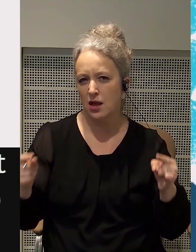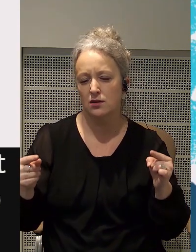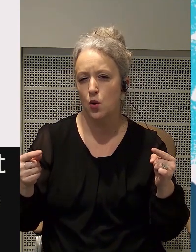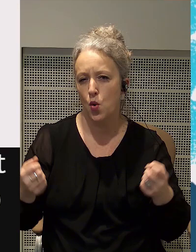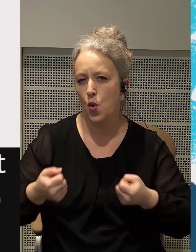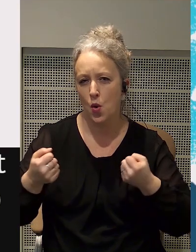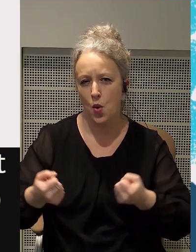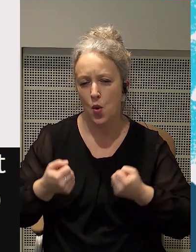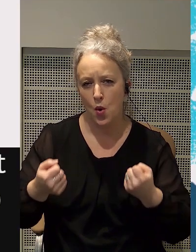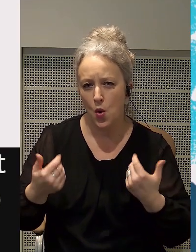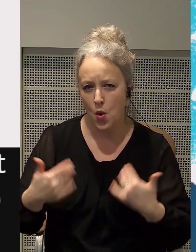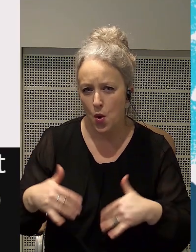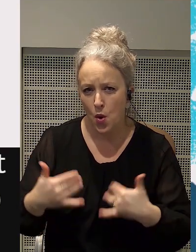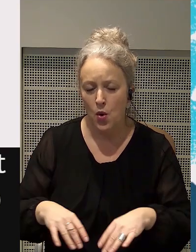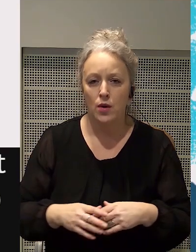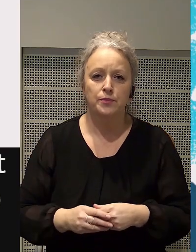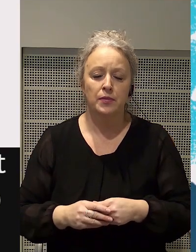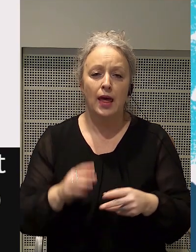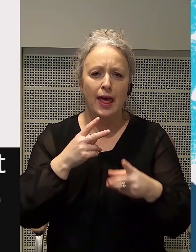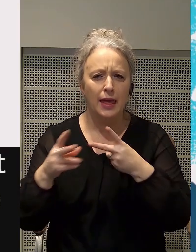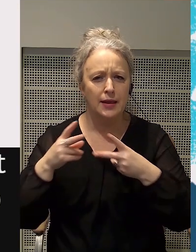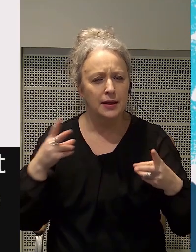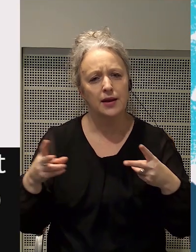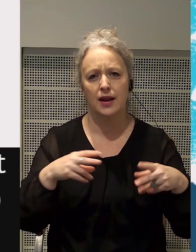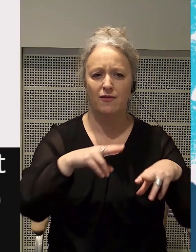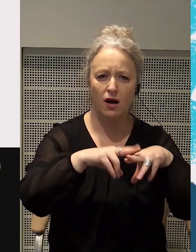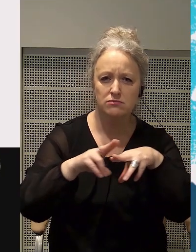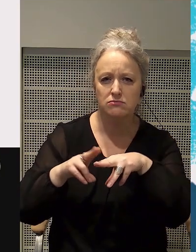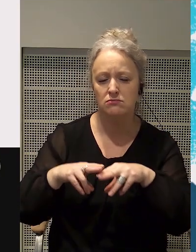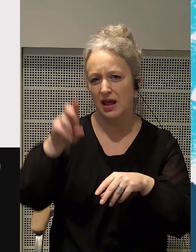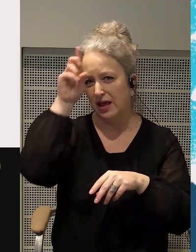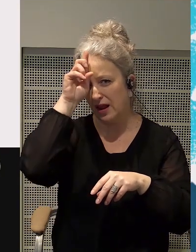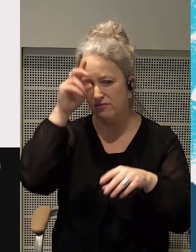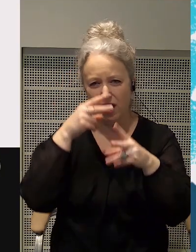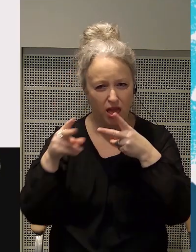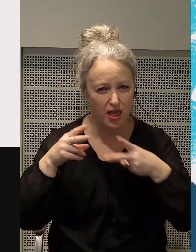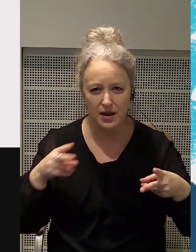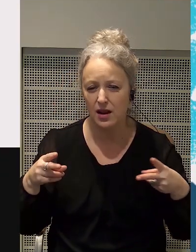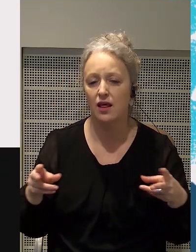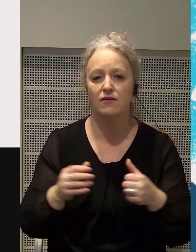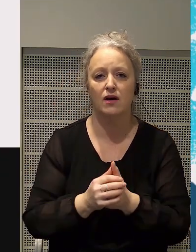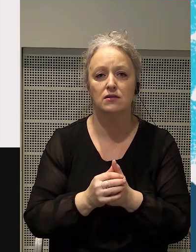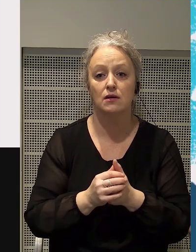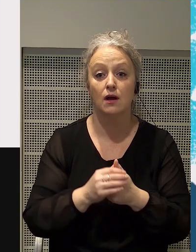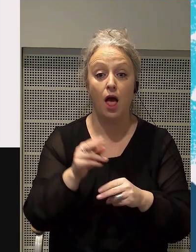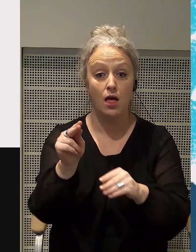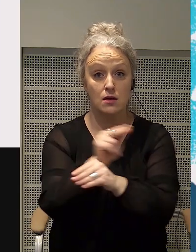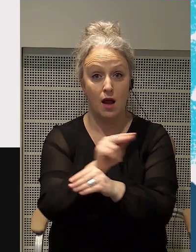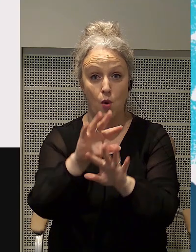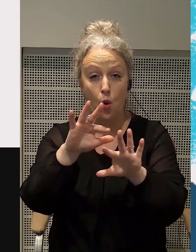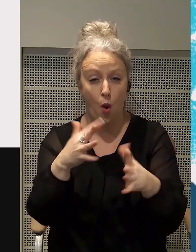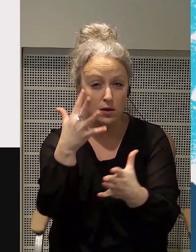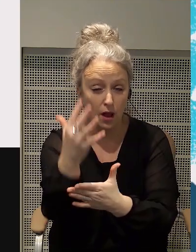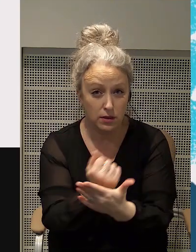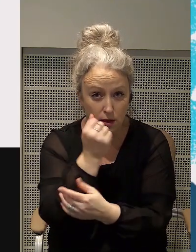United, we can definitely unlock the access to treatments. Patients and family members, they are key, but we need